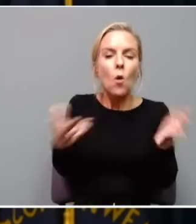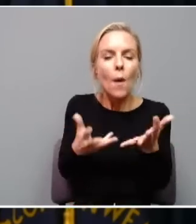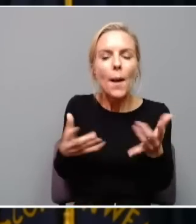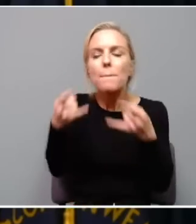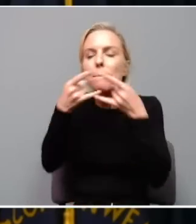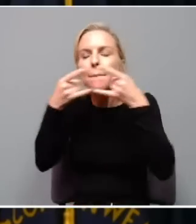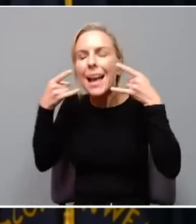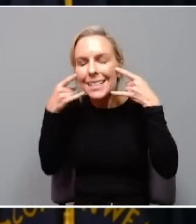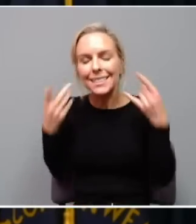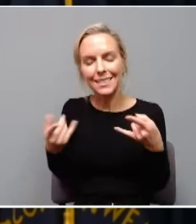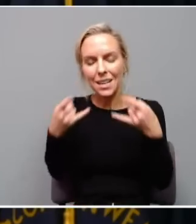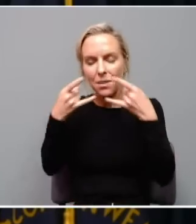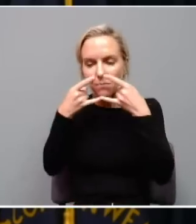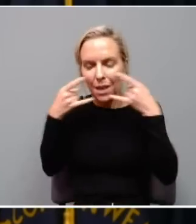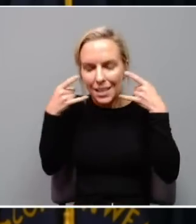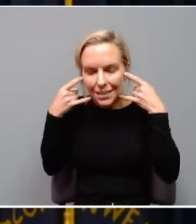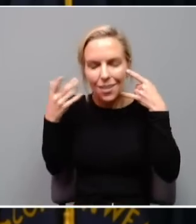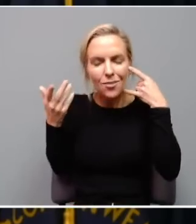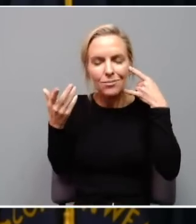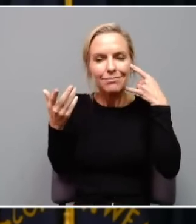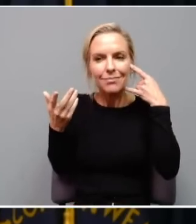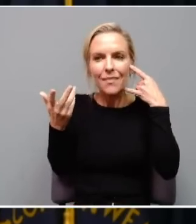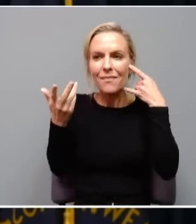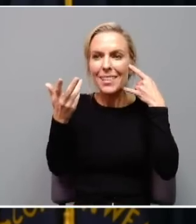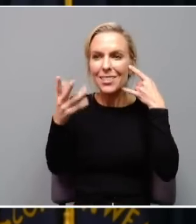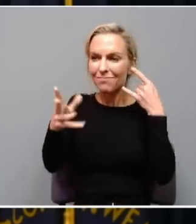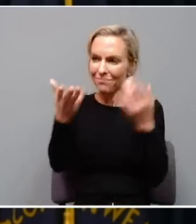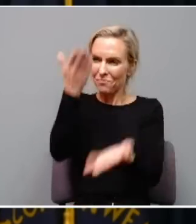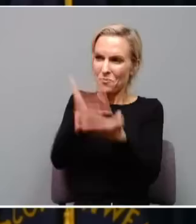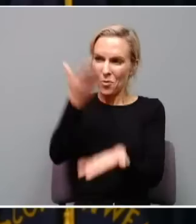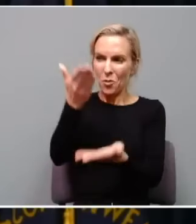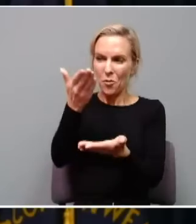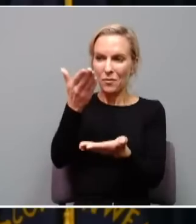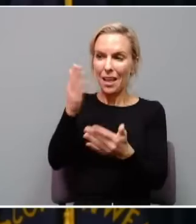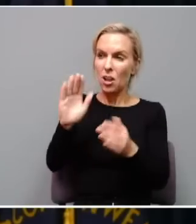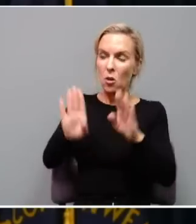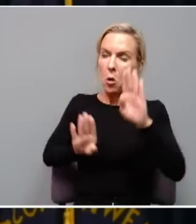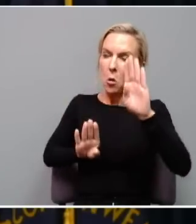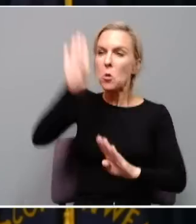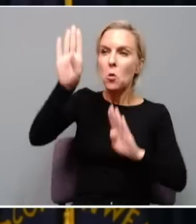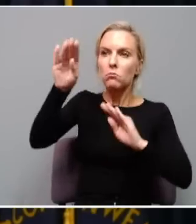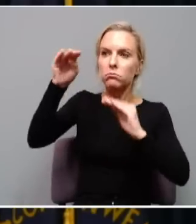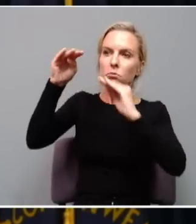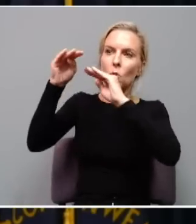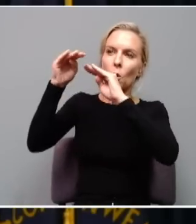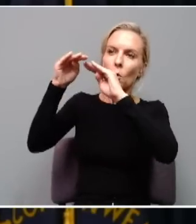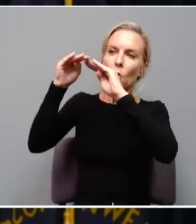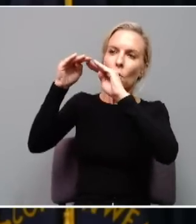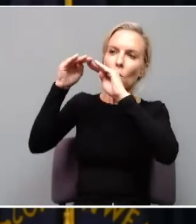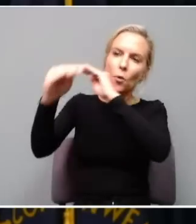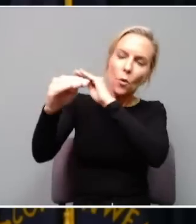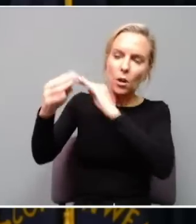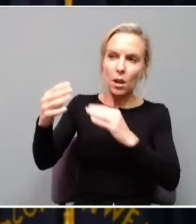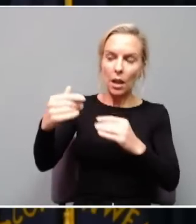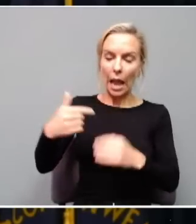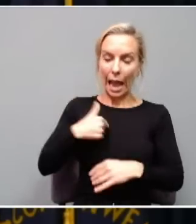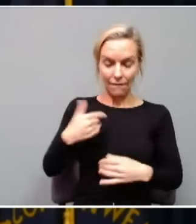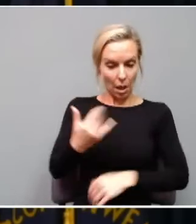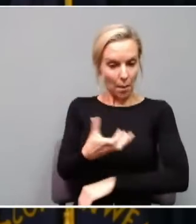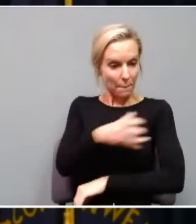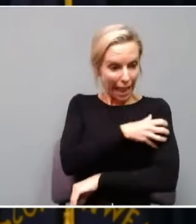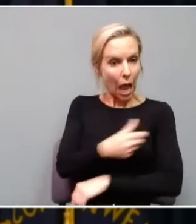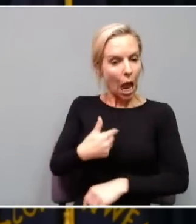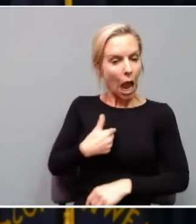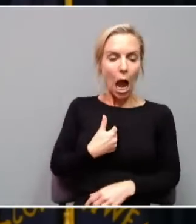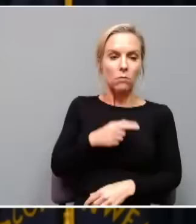has flattened the curve every single surge we've had. And when I had the power to do it, we prevented our hospitals from